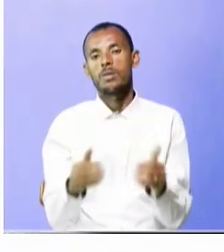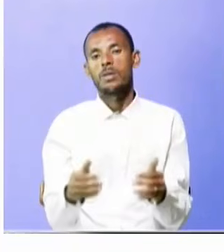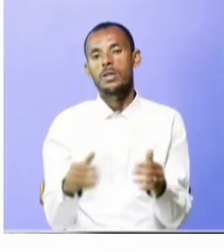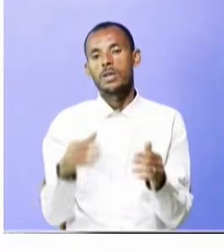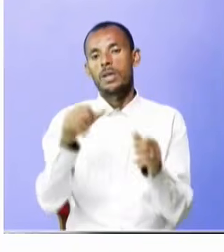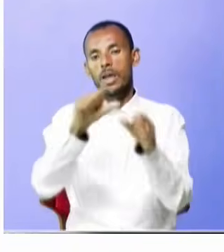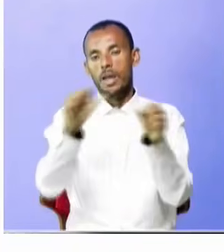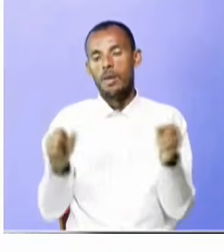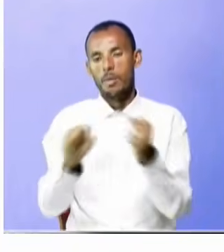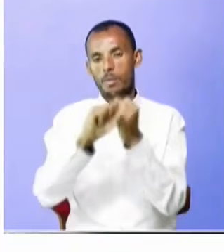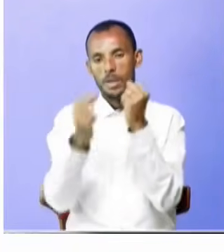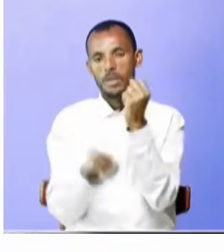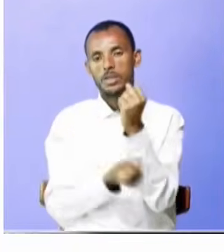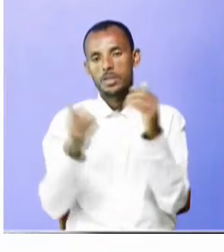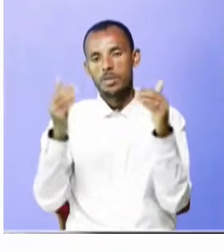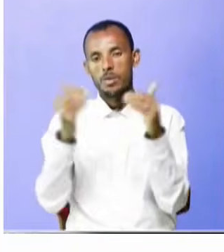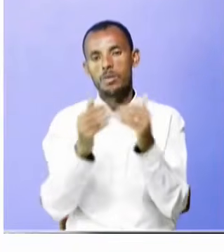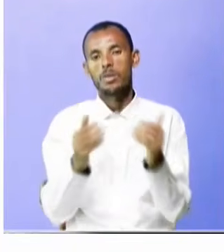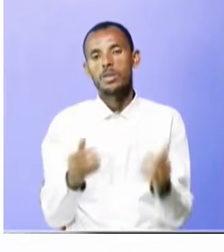base becomes